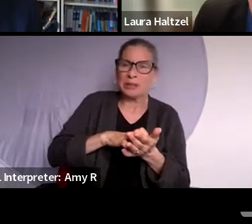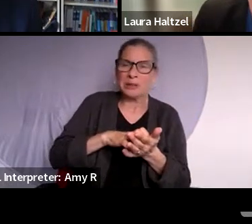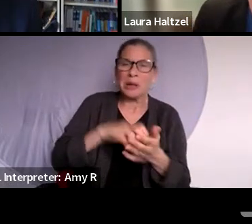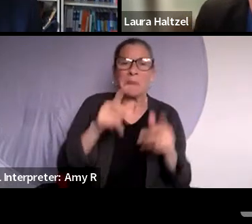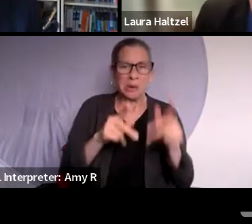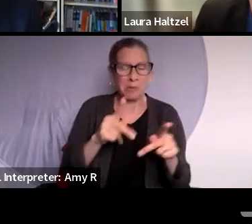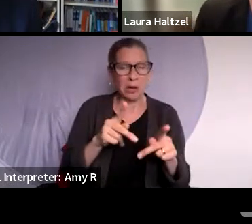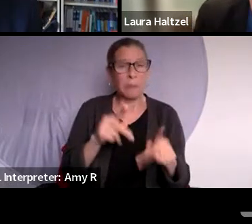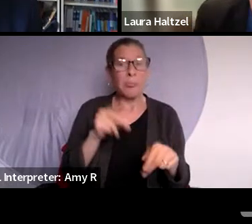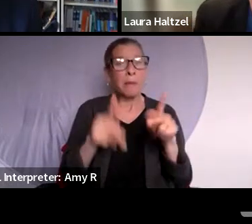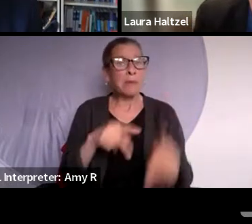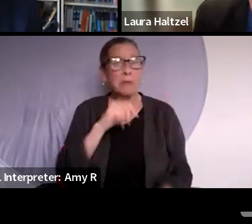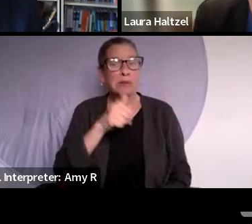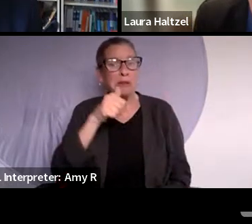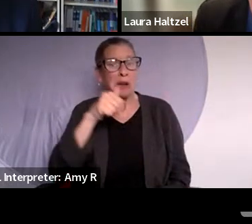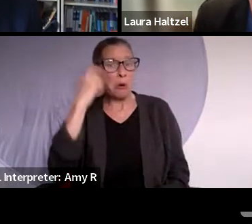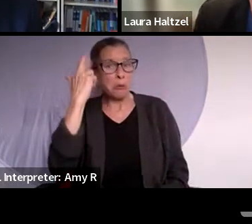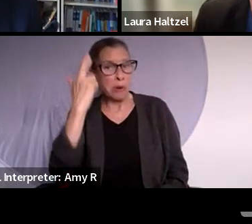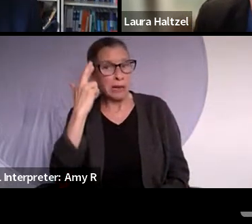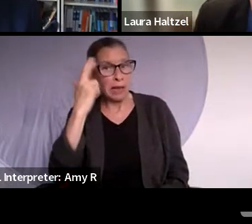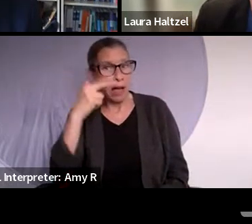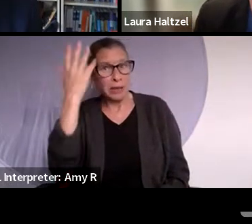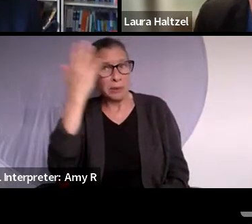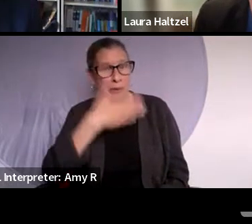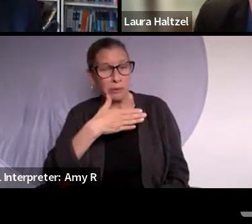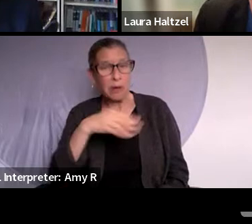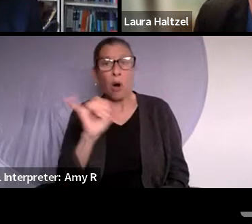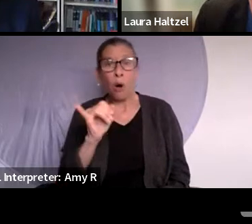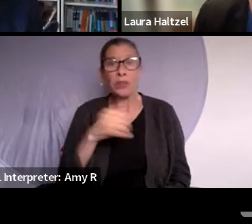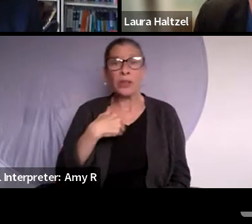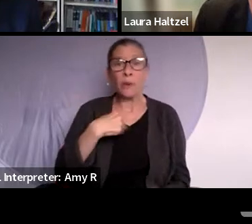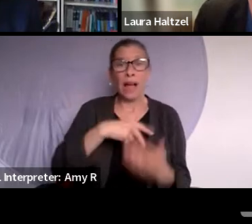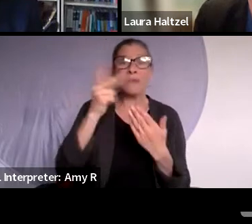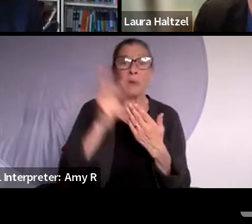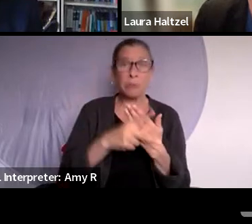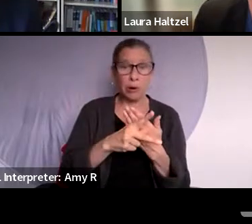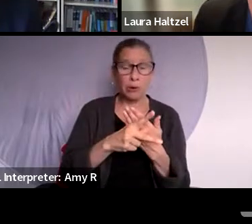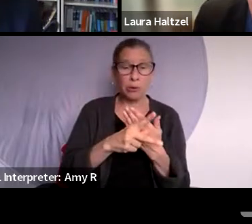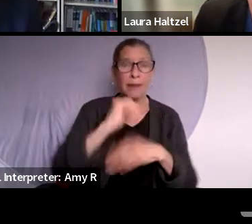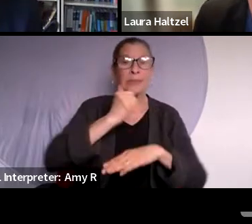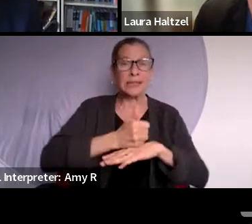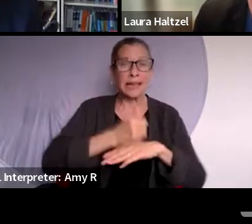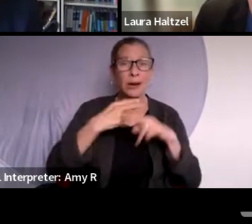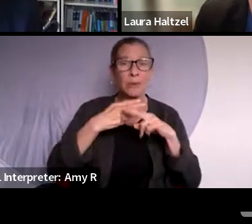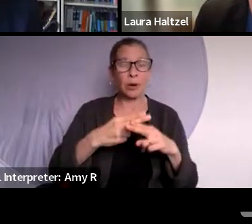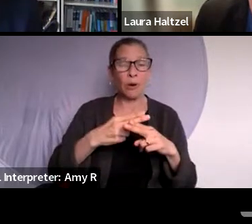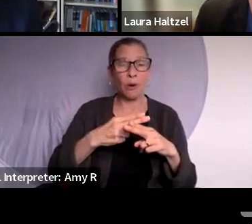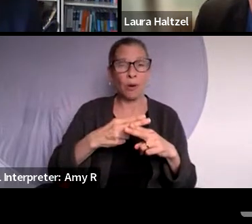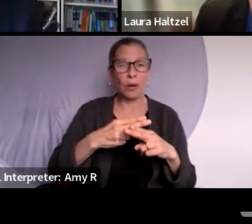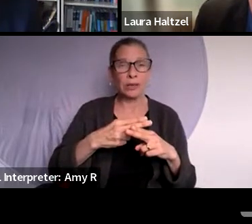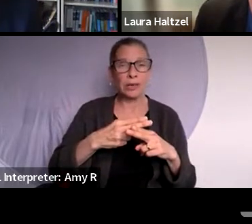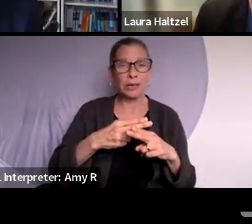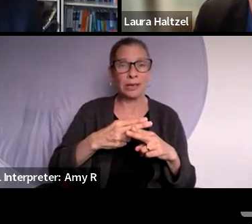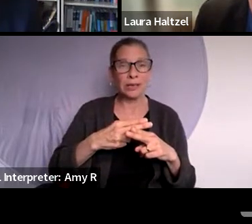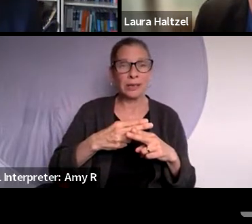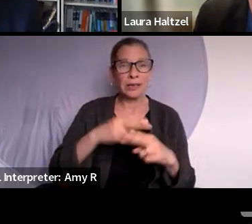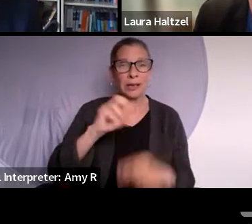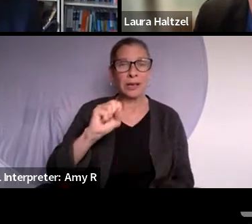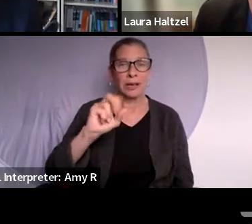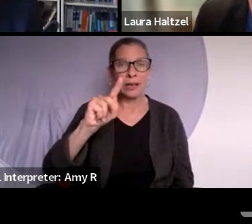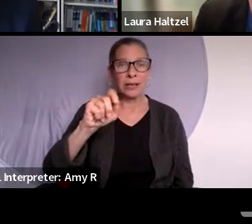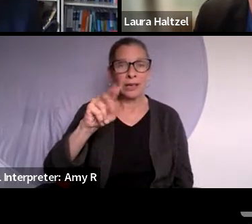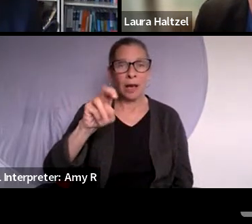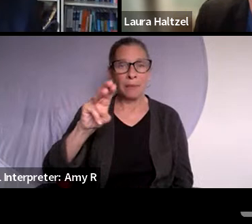that people may not realize is that we also have a program set up called the Supplemental Security Income Program